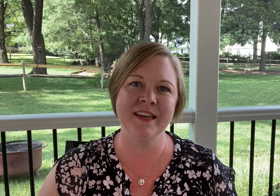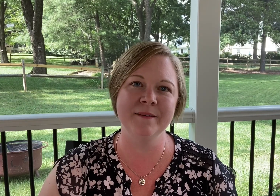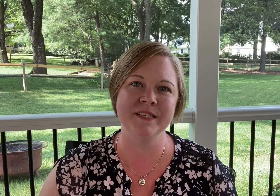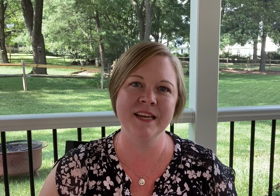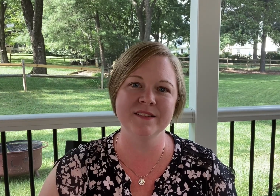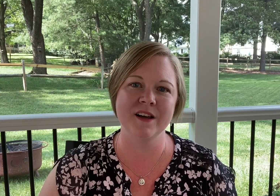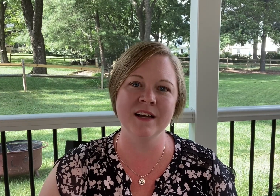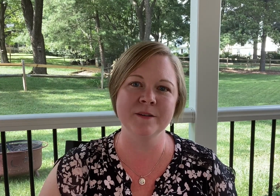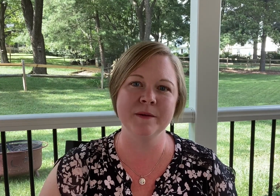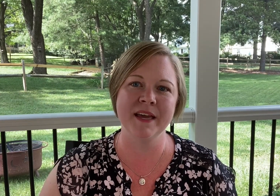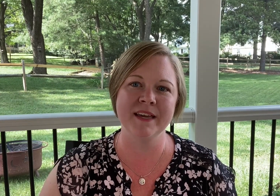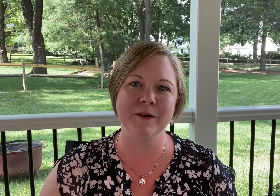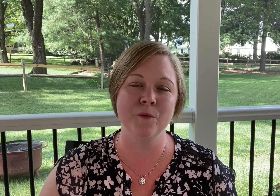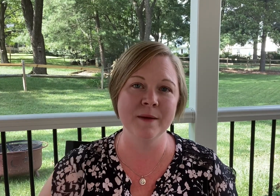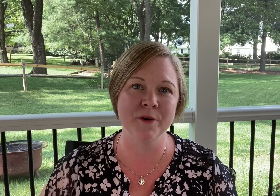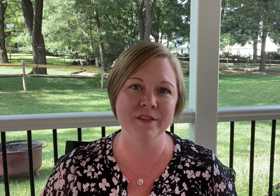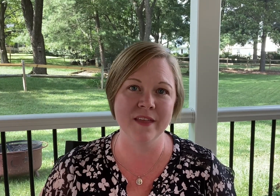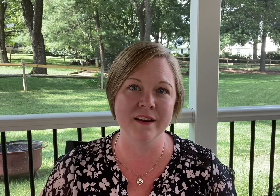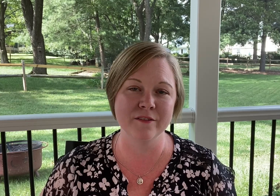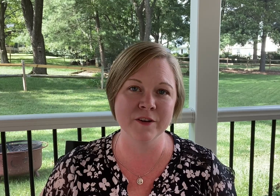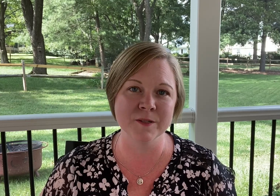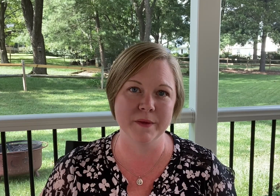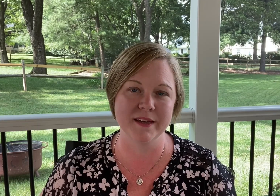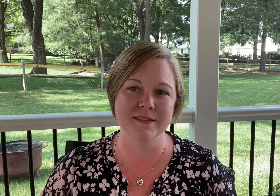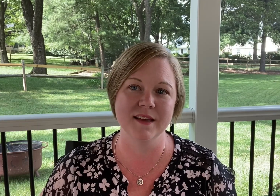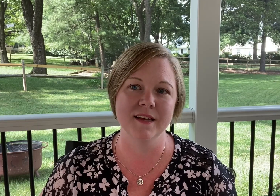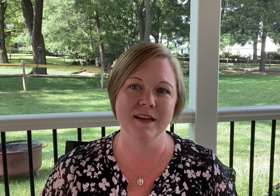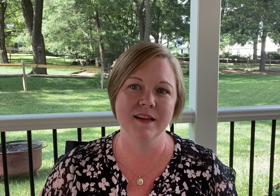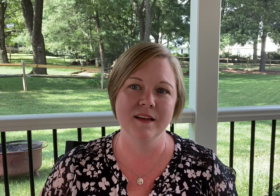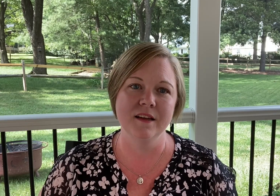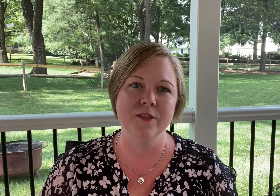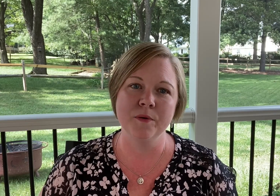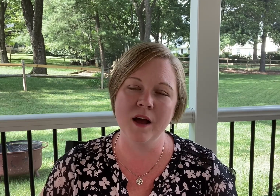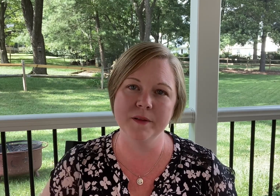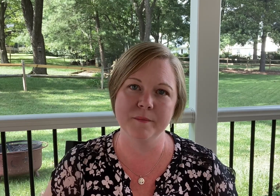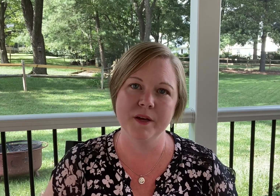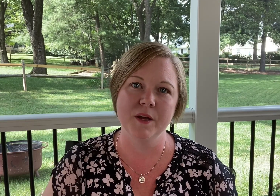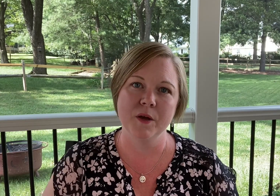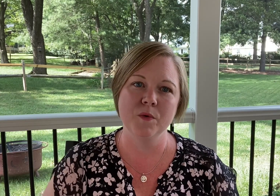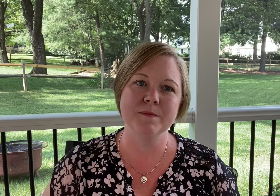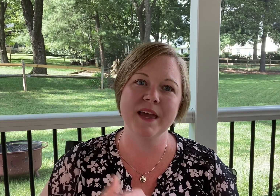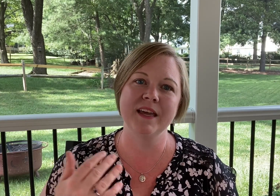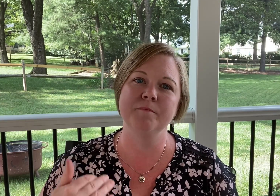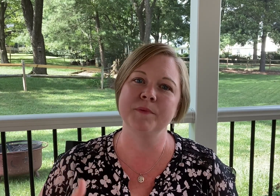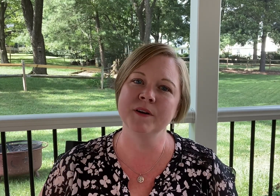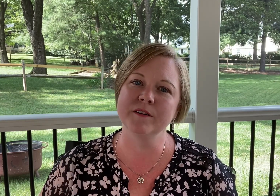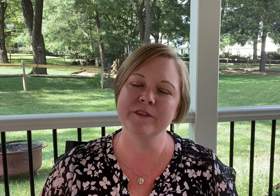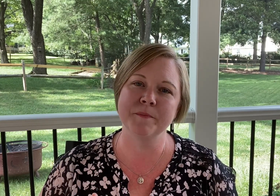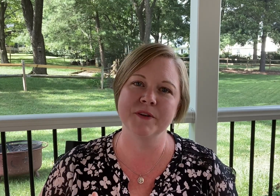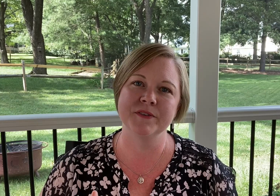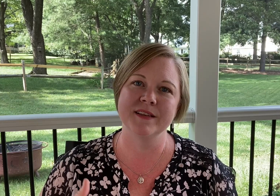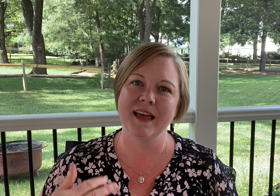that EMTs ought to be making way more than that in the first place. The problem was making